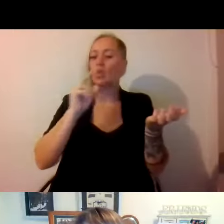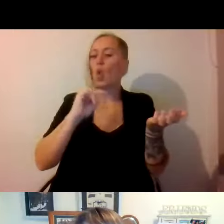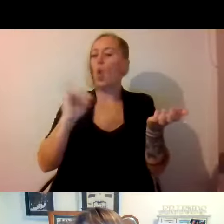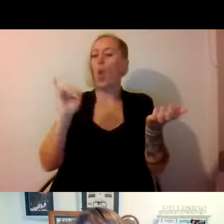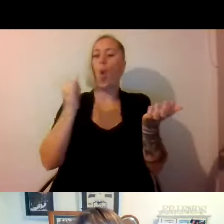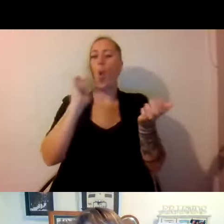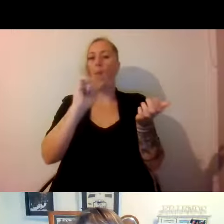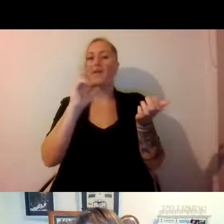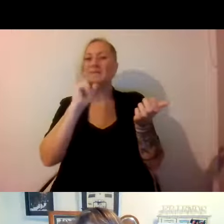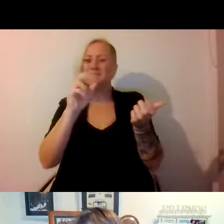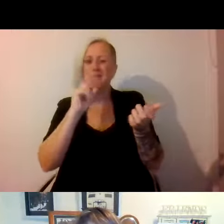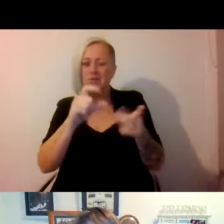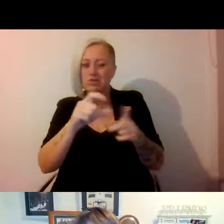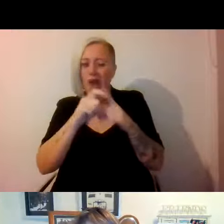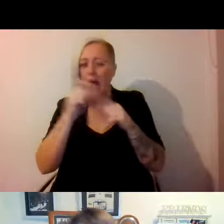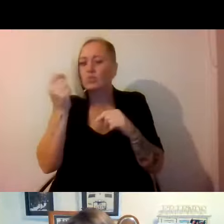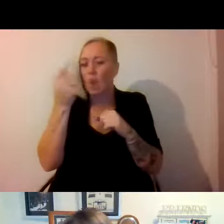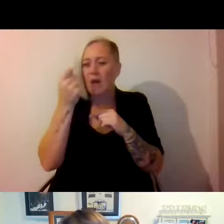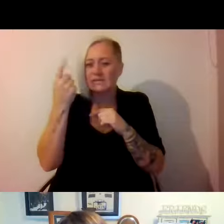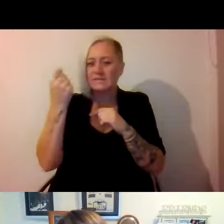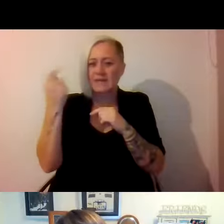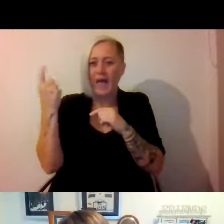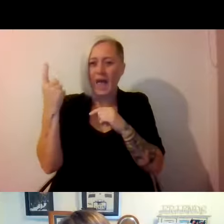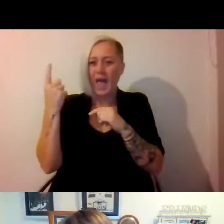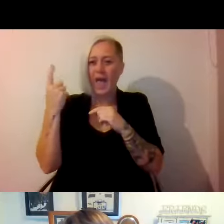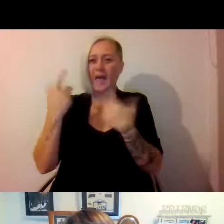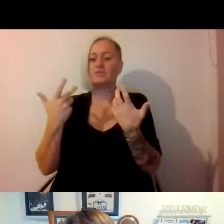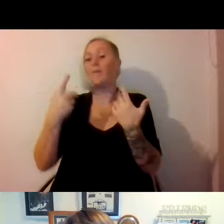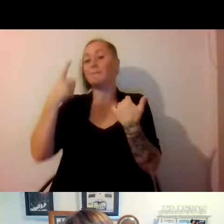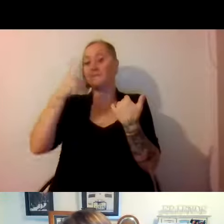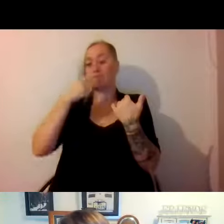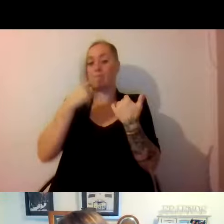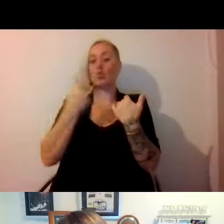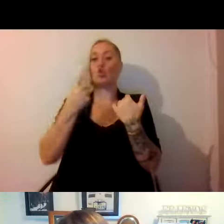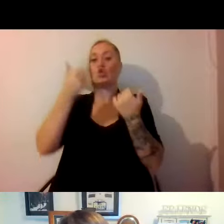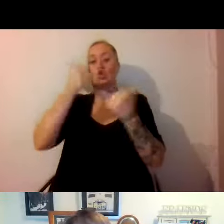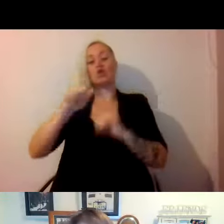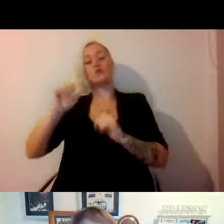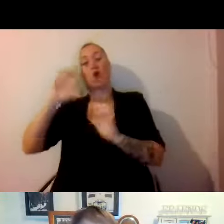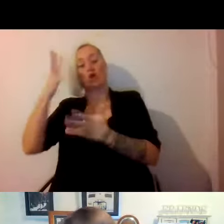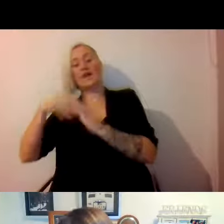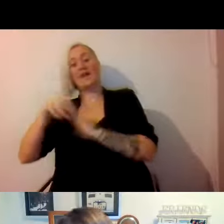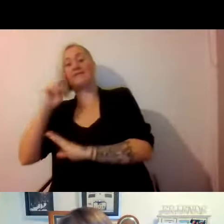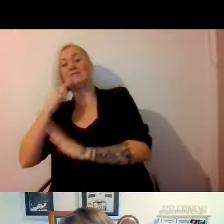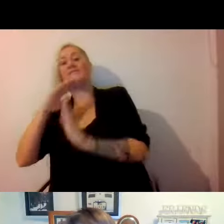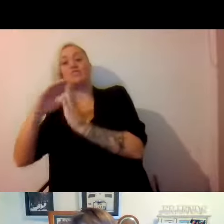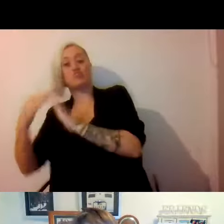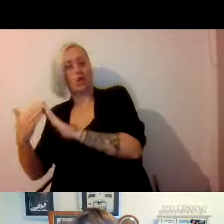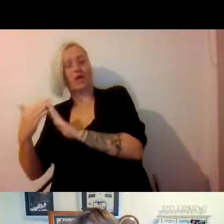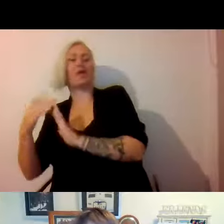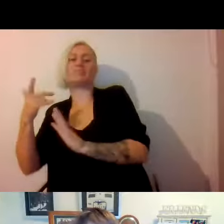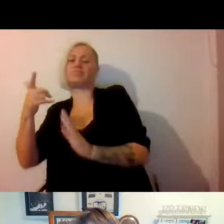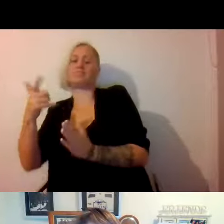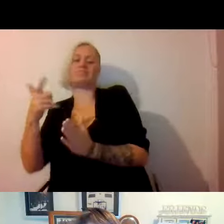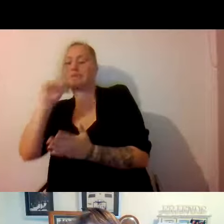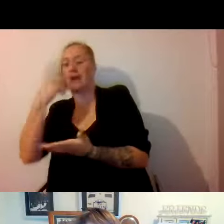really hard to understand. And clearly, people who are using AUSLAN, the deaf community, are not able to hear.